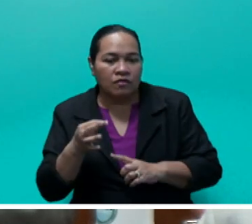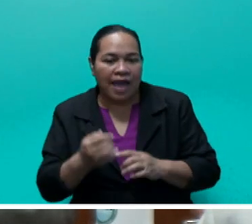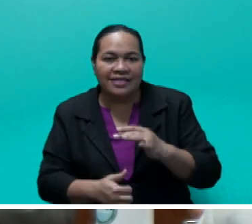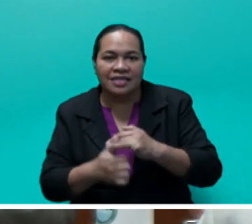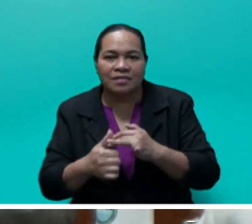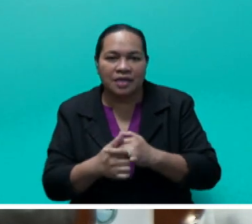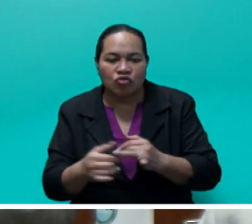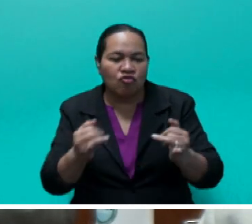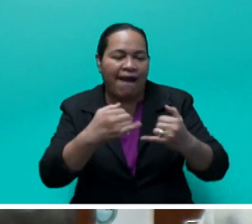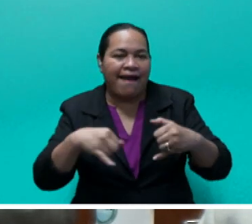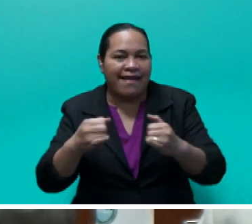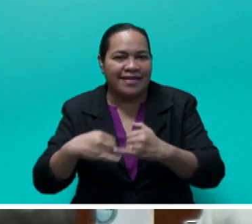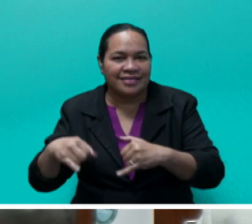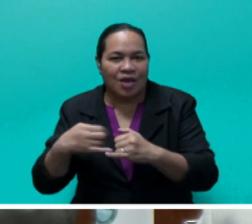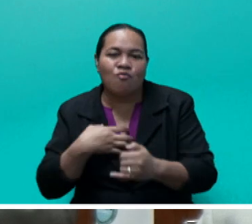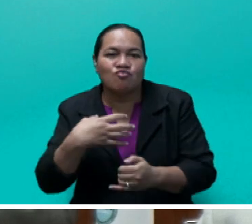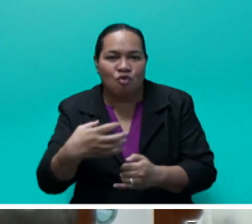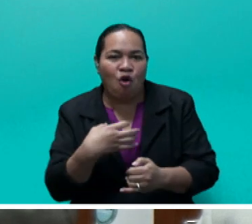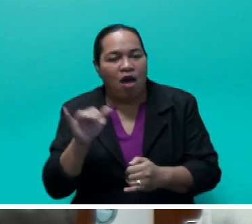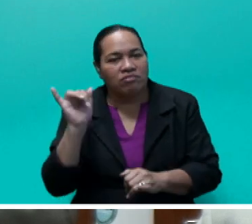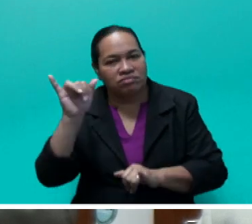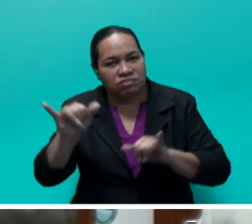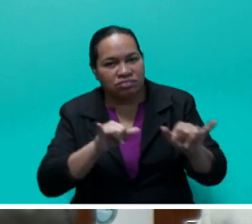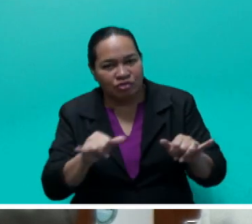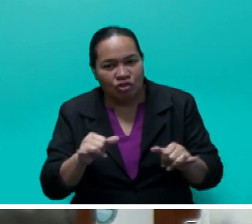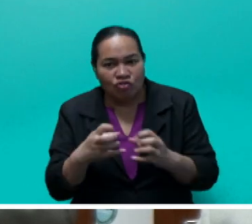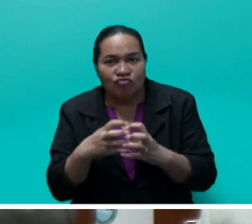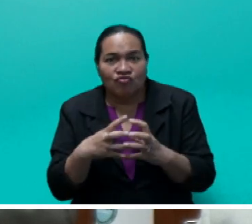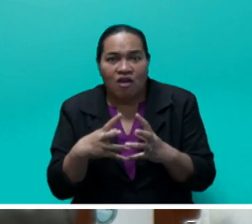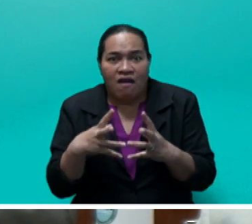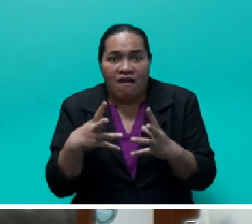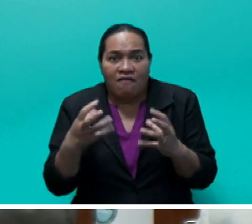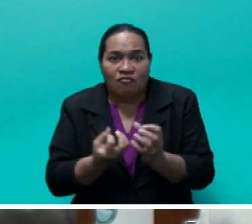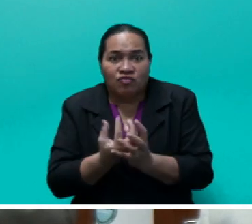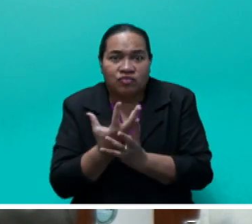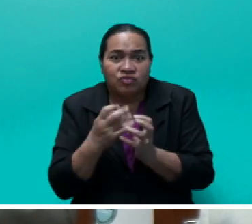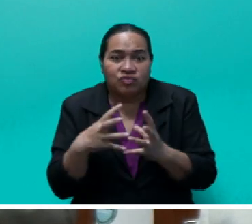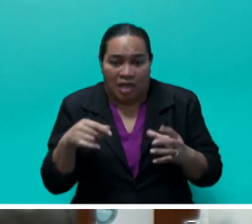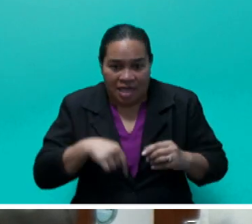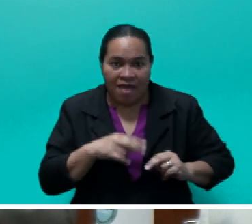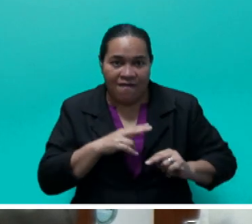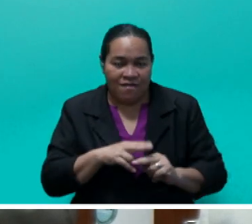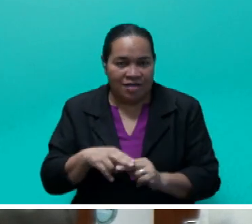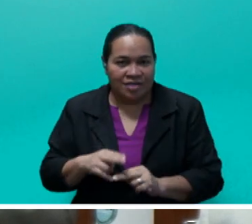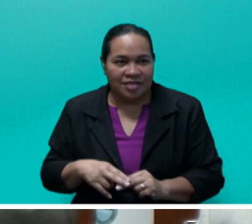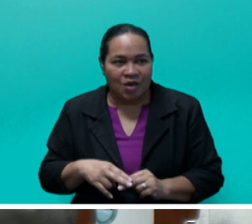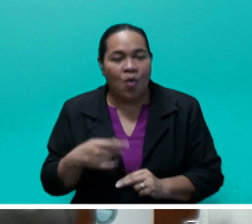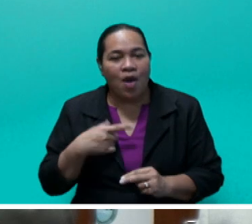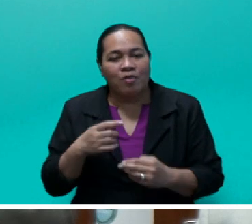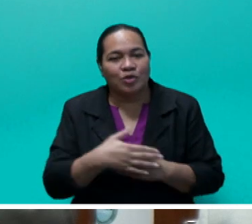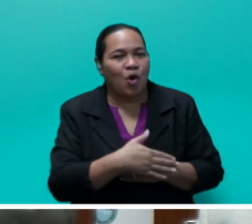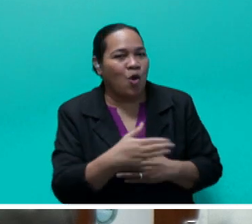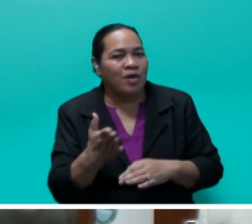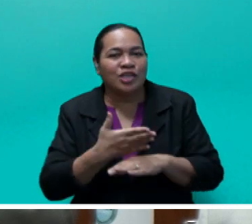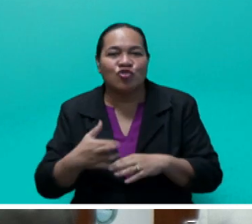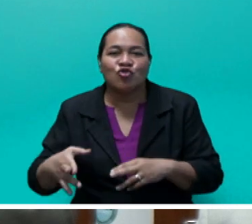8 to 12% increases in flights. The thriving investment environment in Fiji, marked by the opening of new resorts